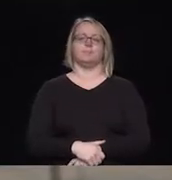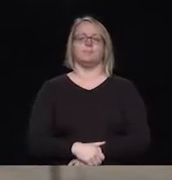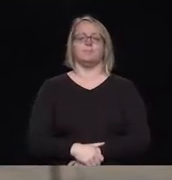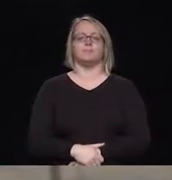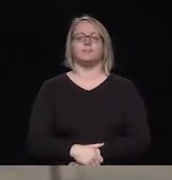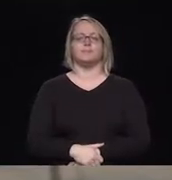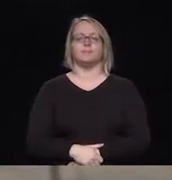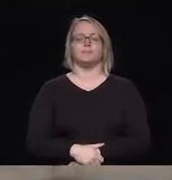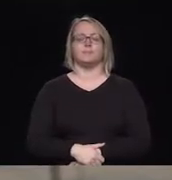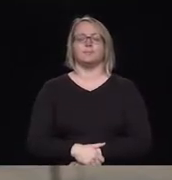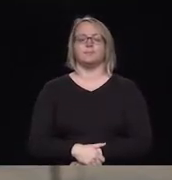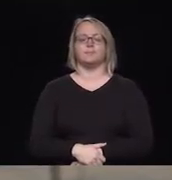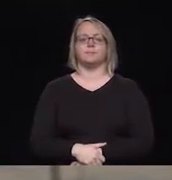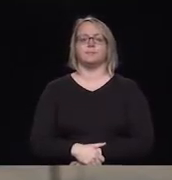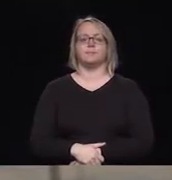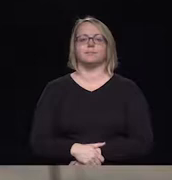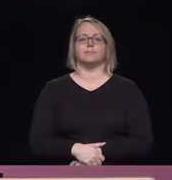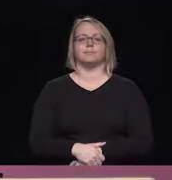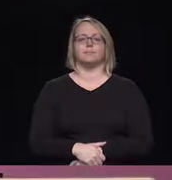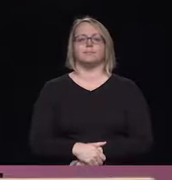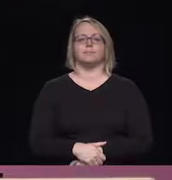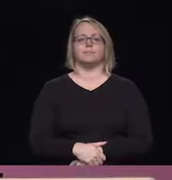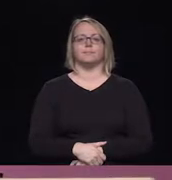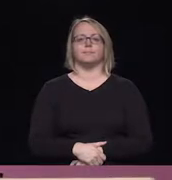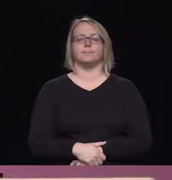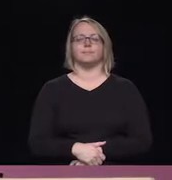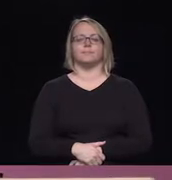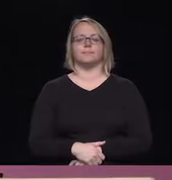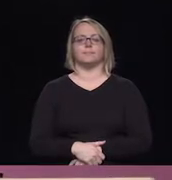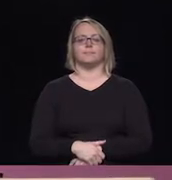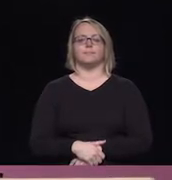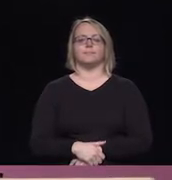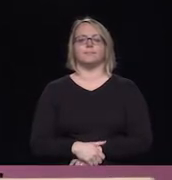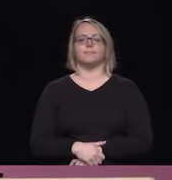in any painting. So that's all for our brushes for today.